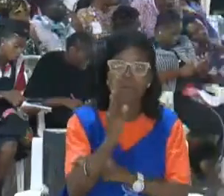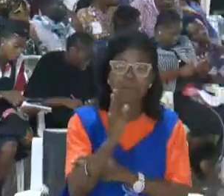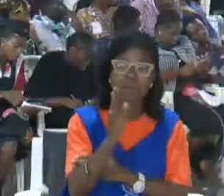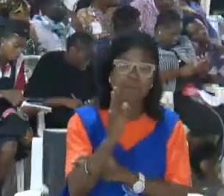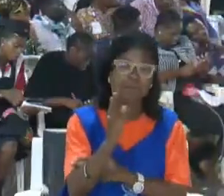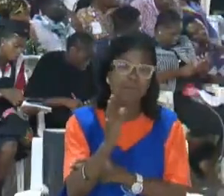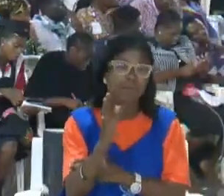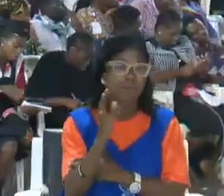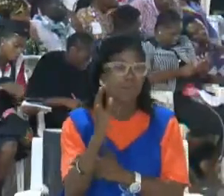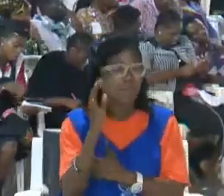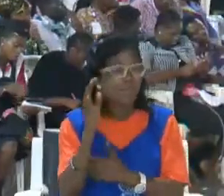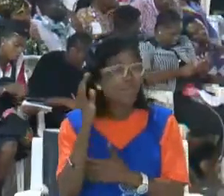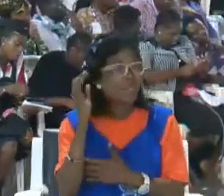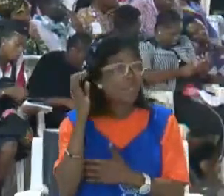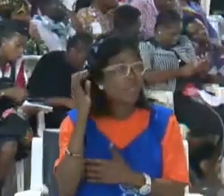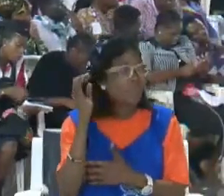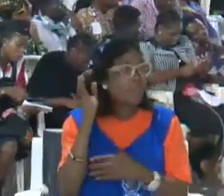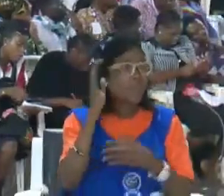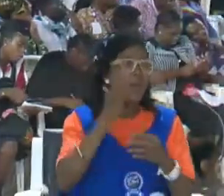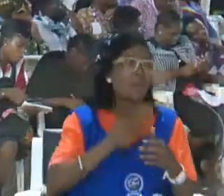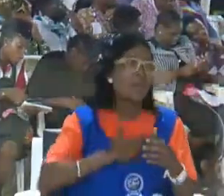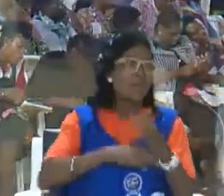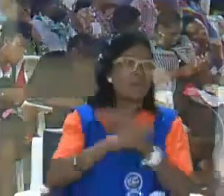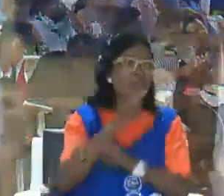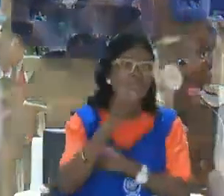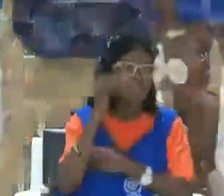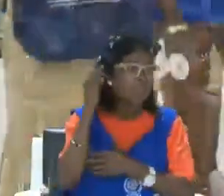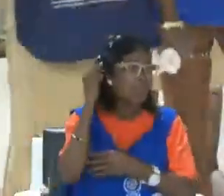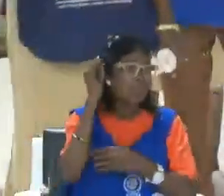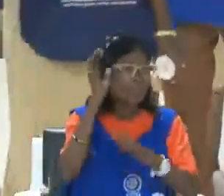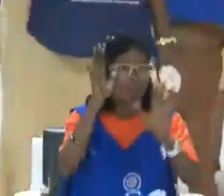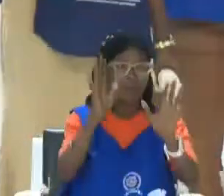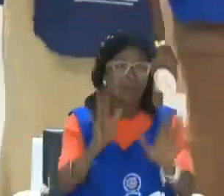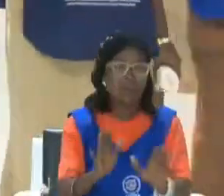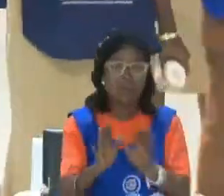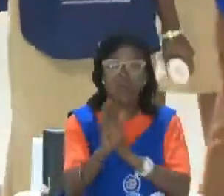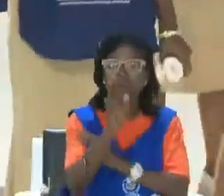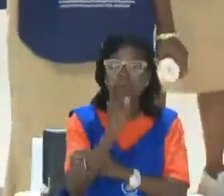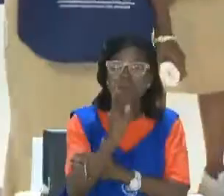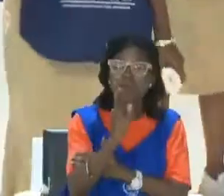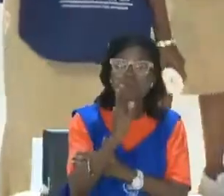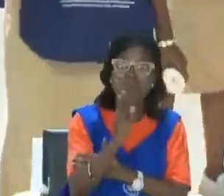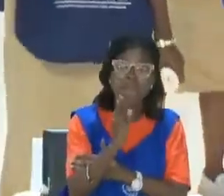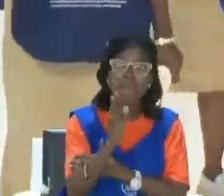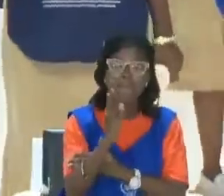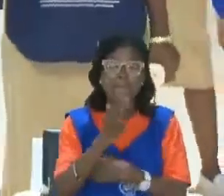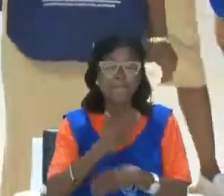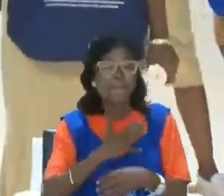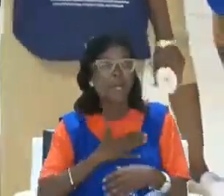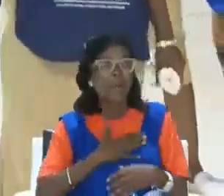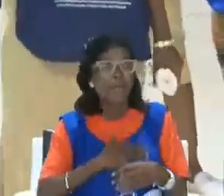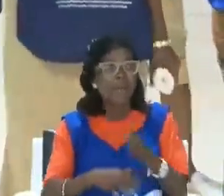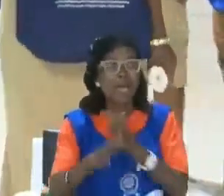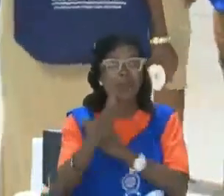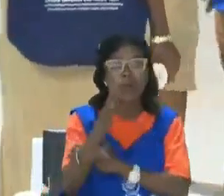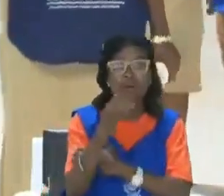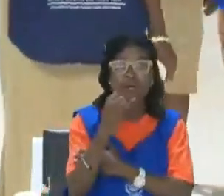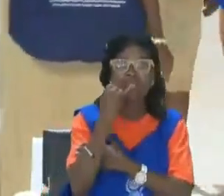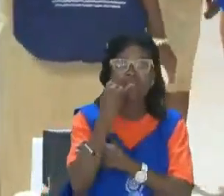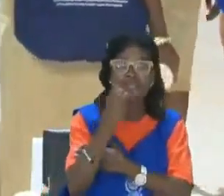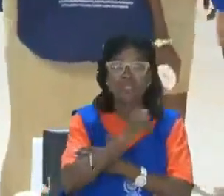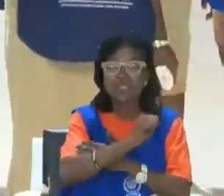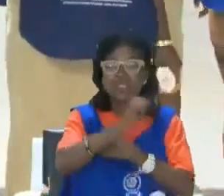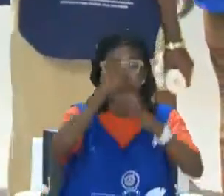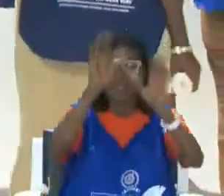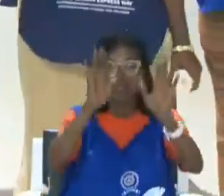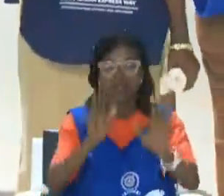God. My God is a miracle God. My God